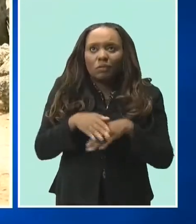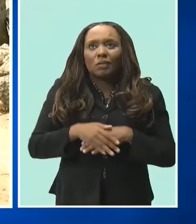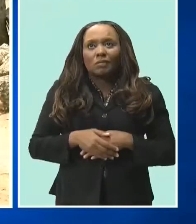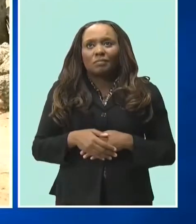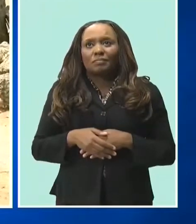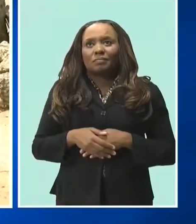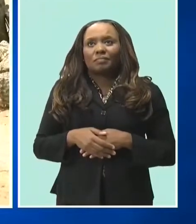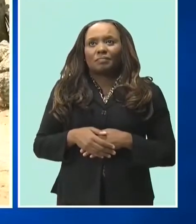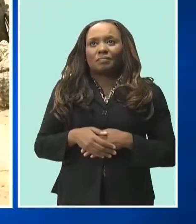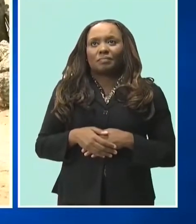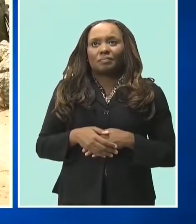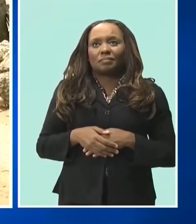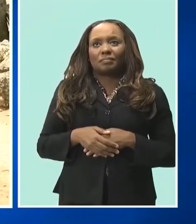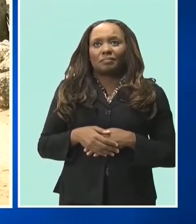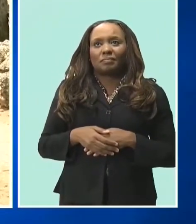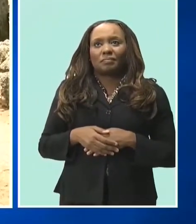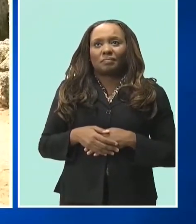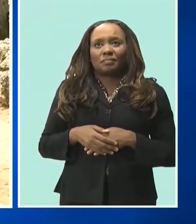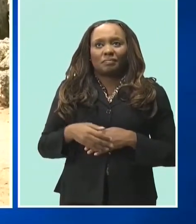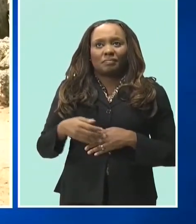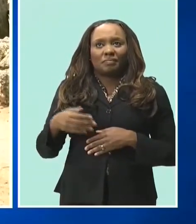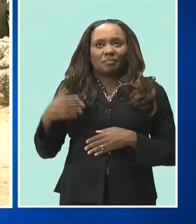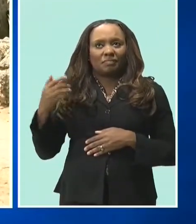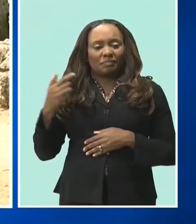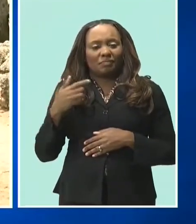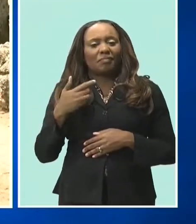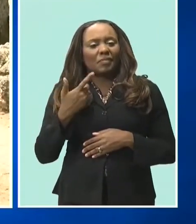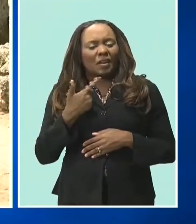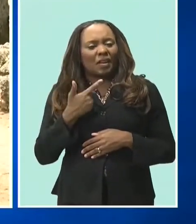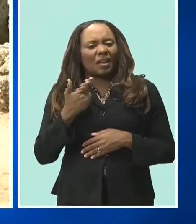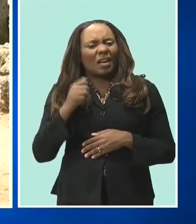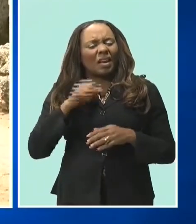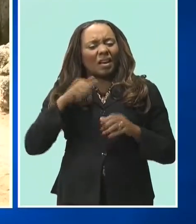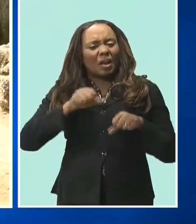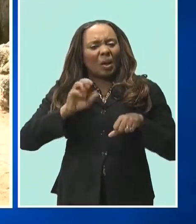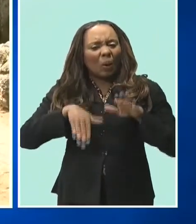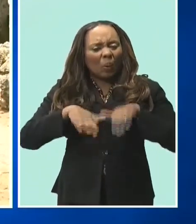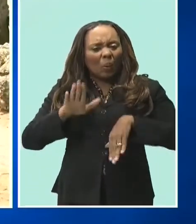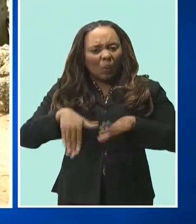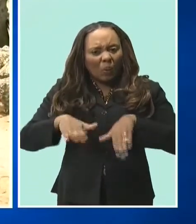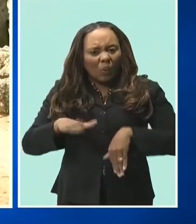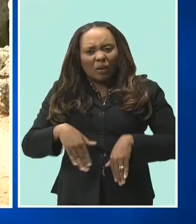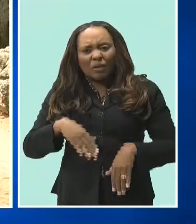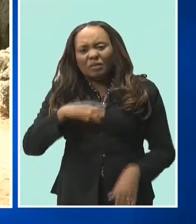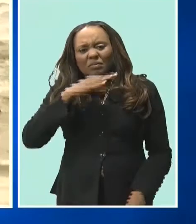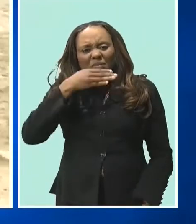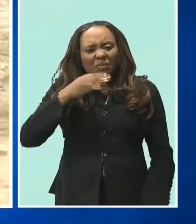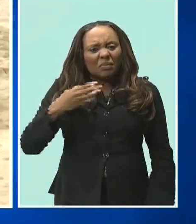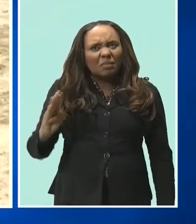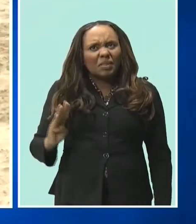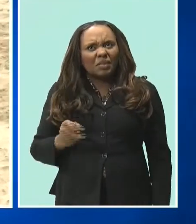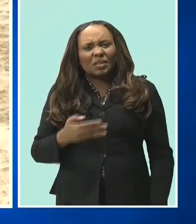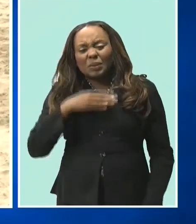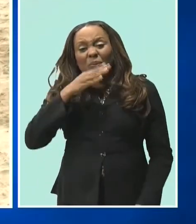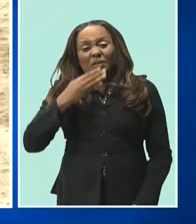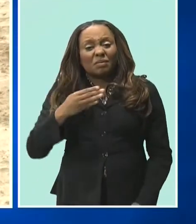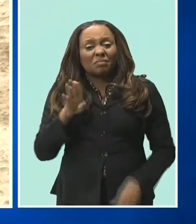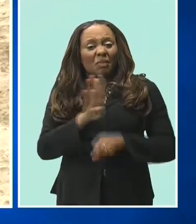and it's a wide area. You can walk from here about nearly 2 miles. Good exercise, best in the world.